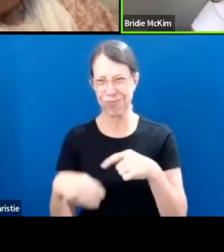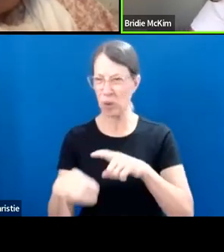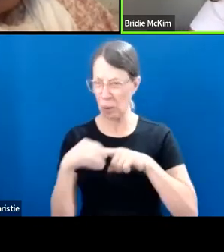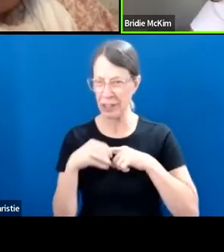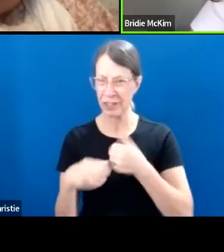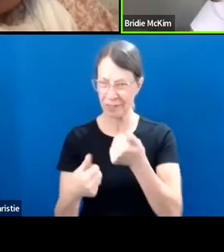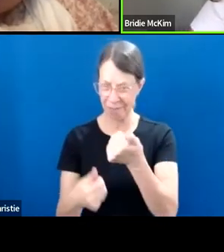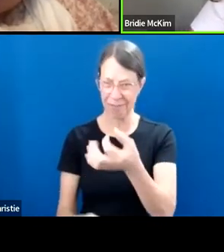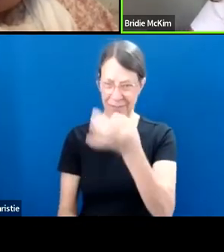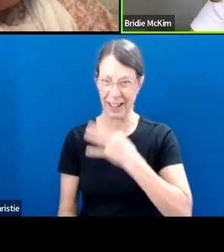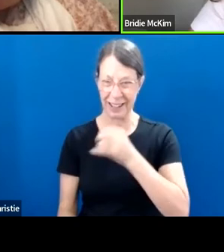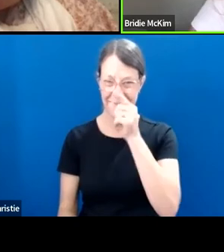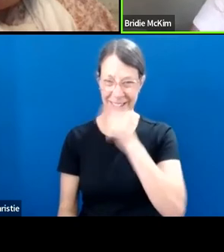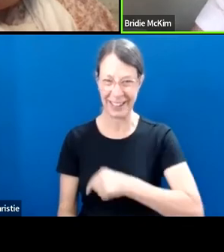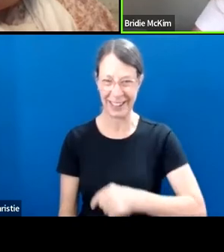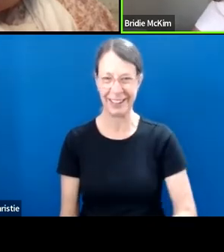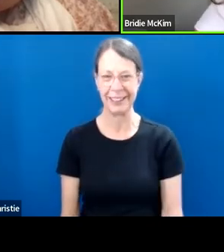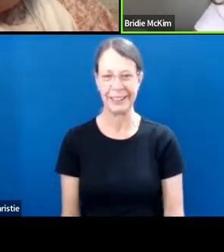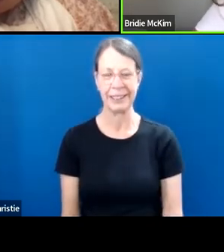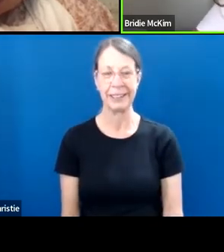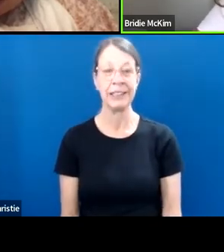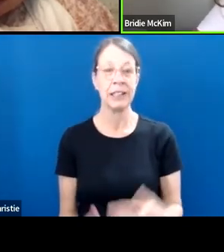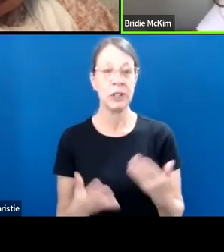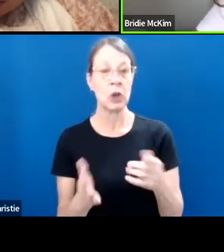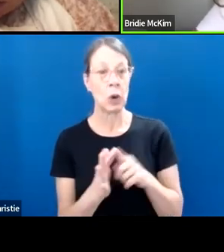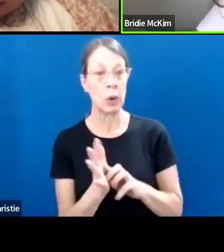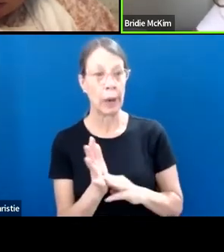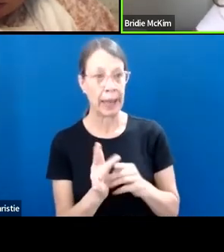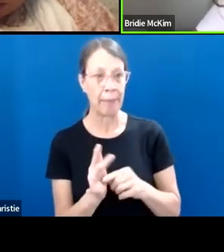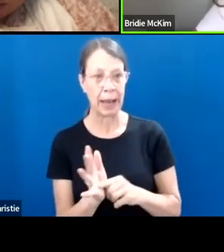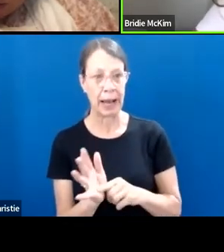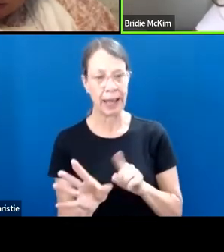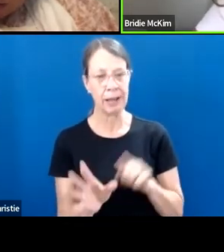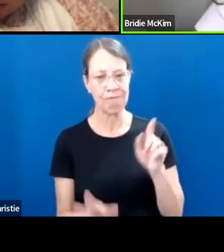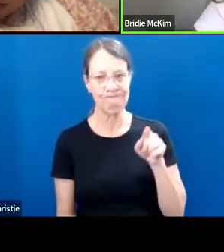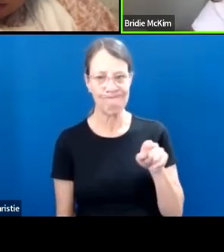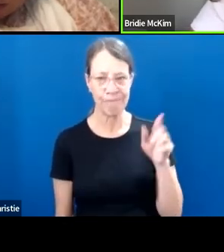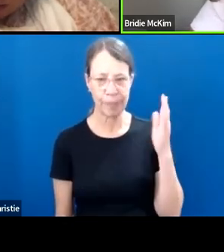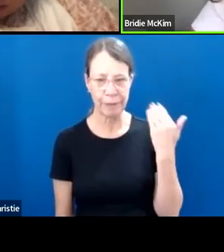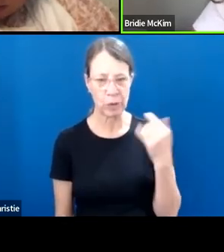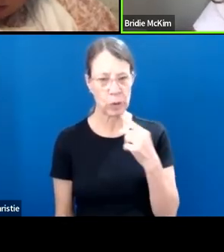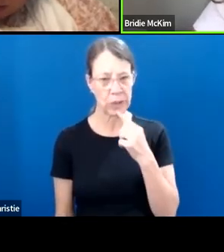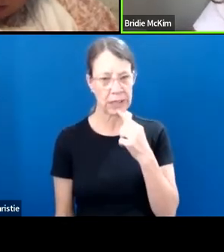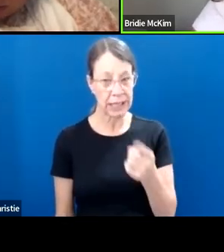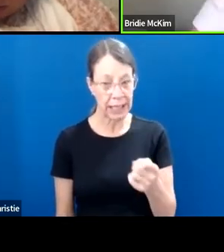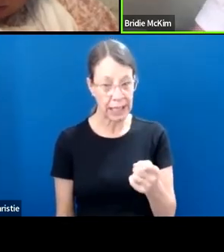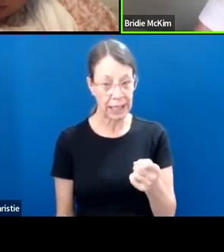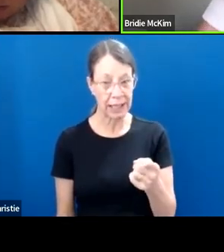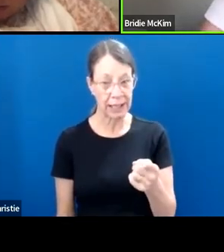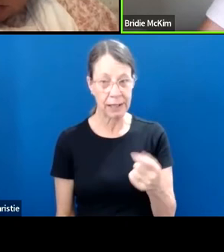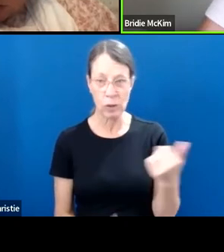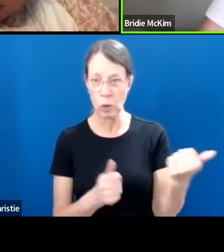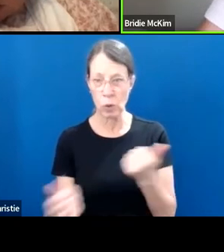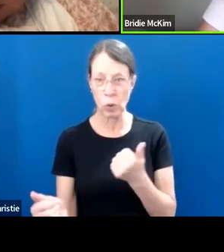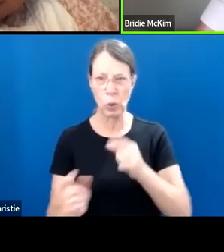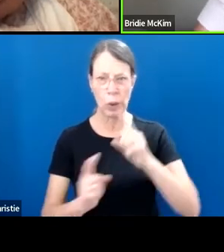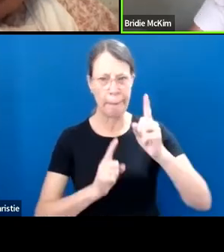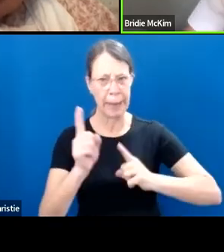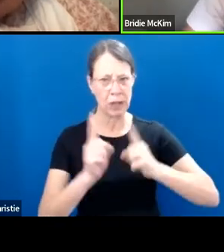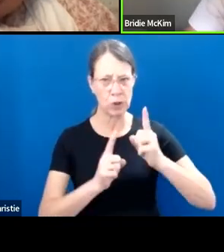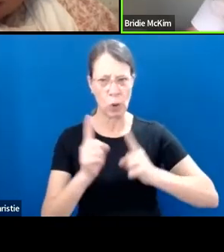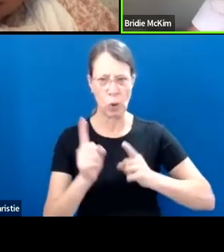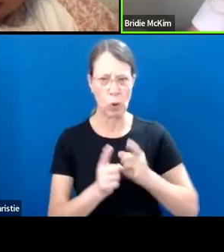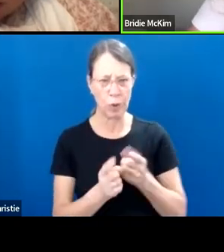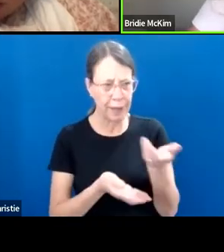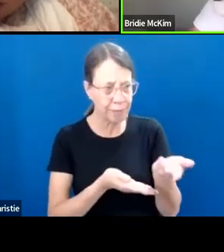for us. Emily, you mentioned before that you know, having good mentors is really important to you, and it